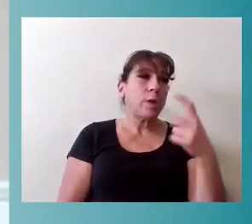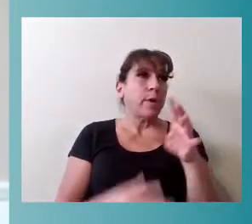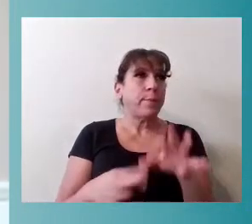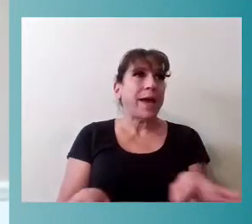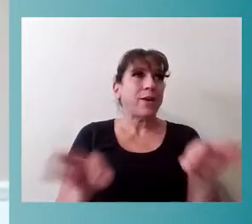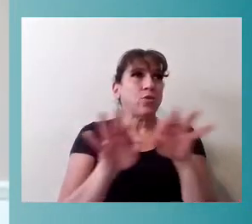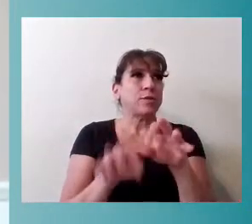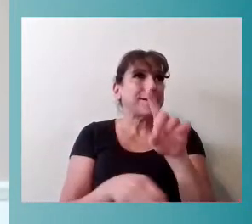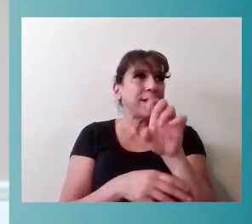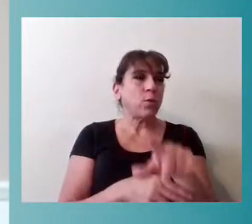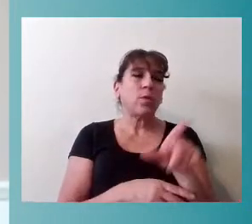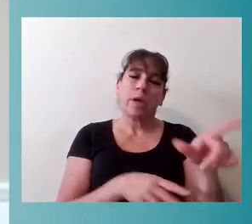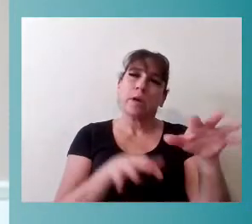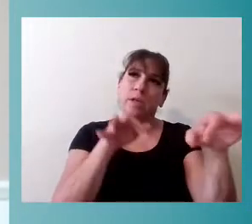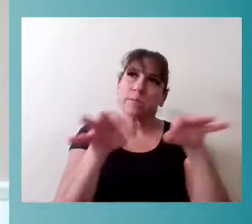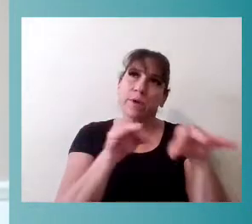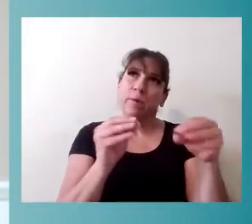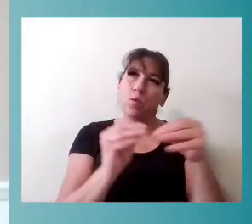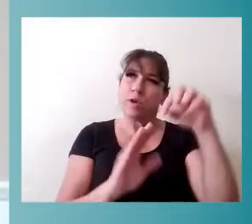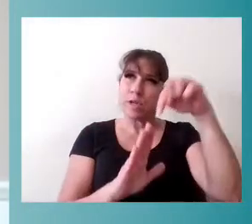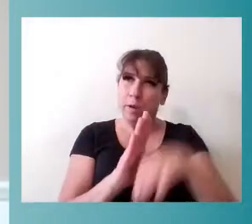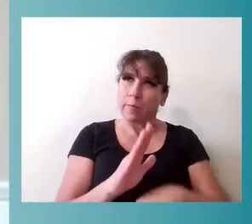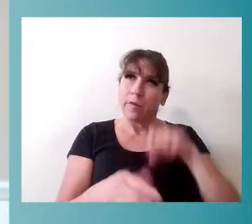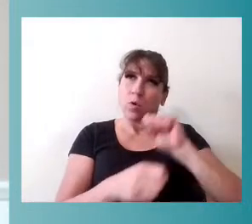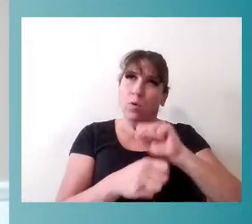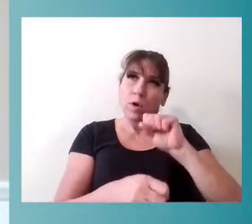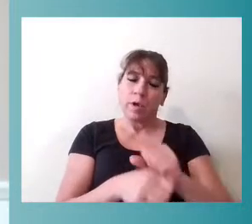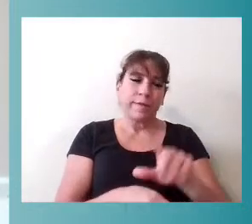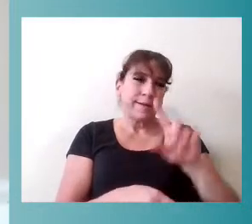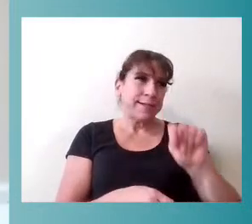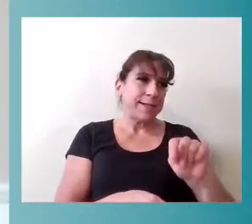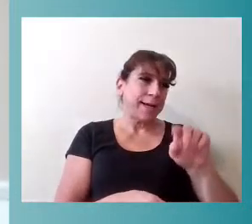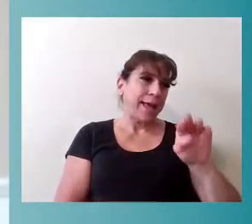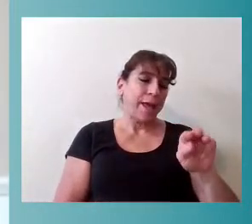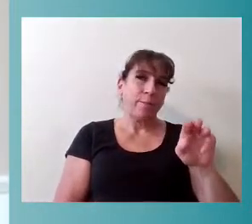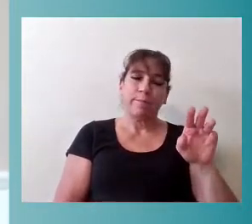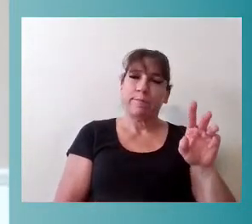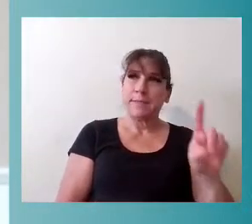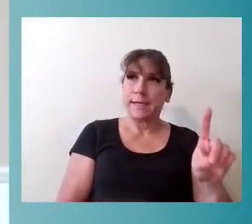more insight on the work that TMD does.